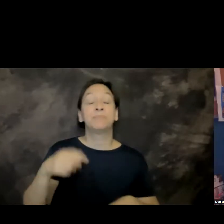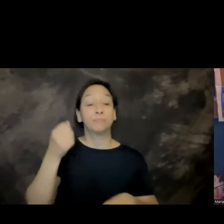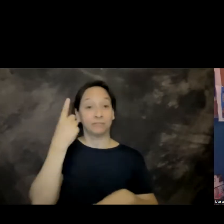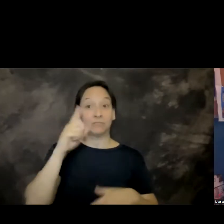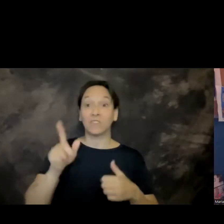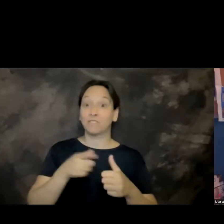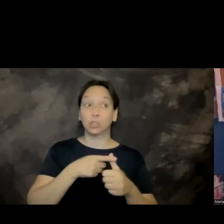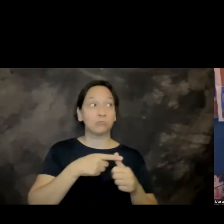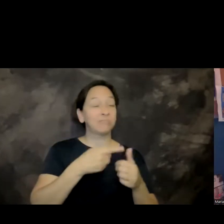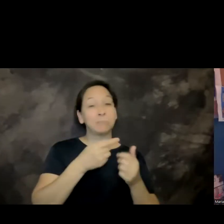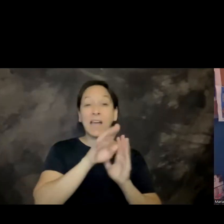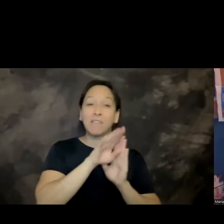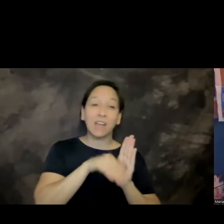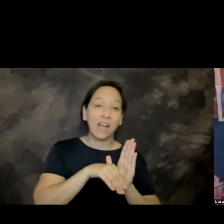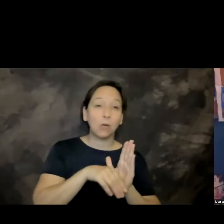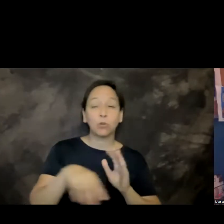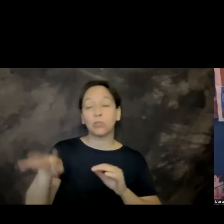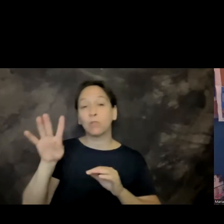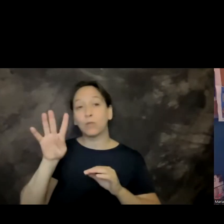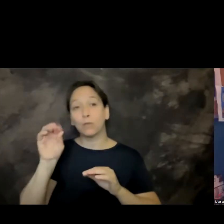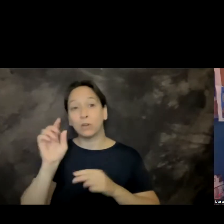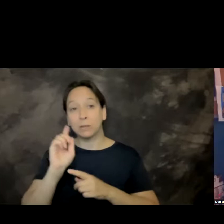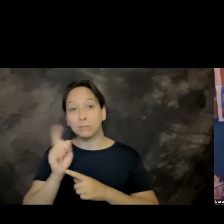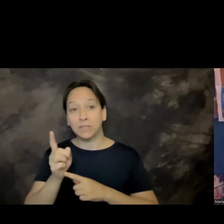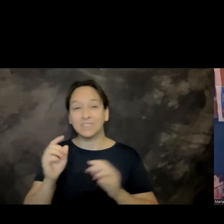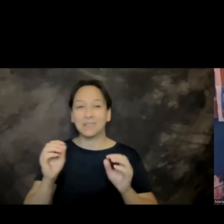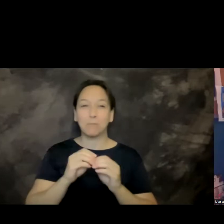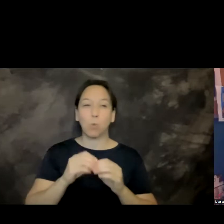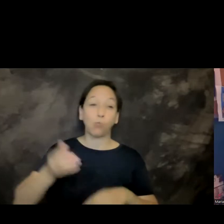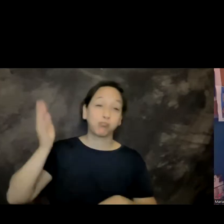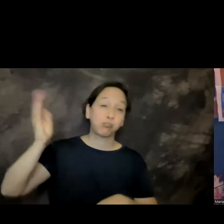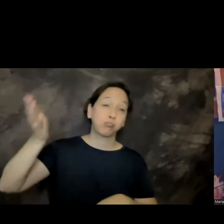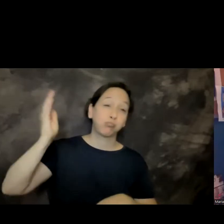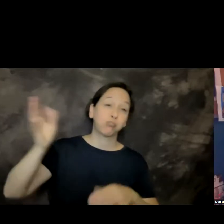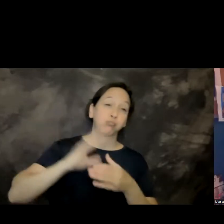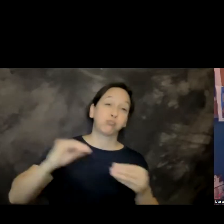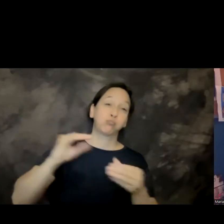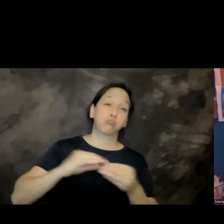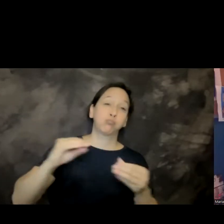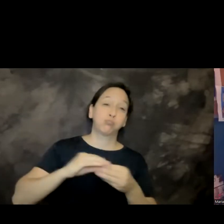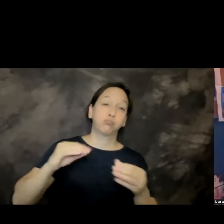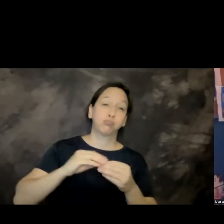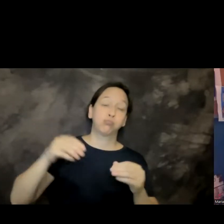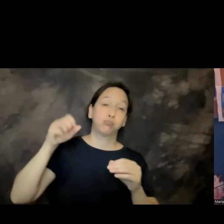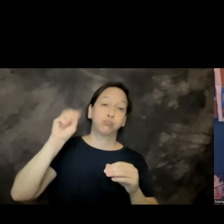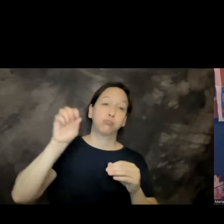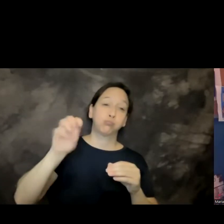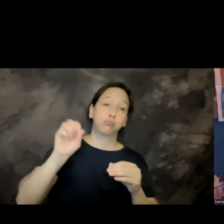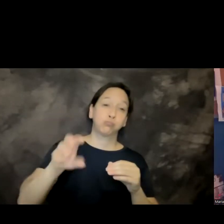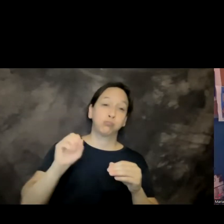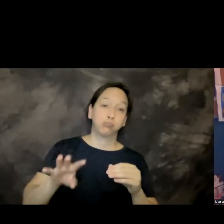minutes, 40 minutes, but then after that, we actually want to open it up for a conversation, questions, recommendations from the different residents here.